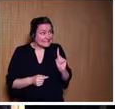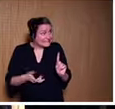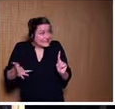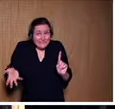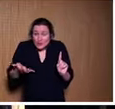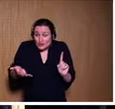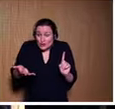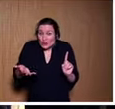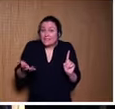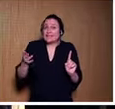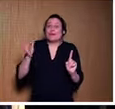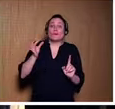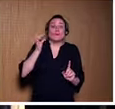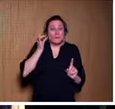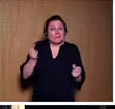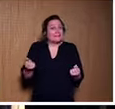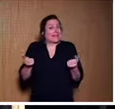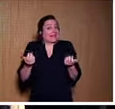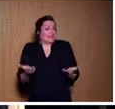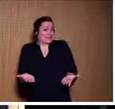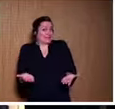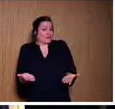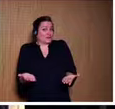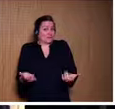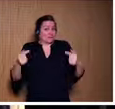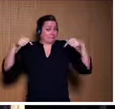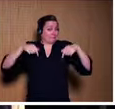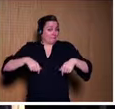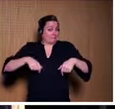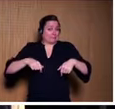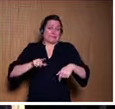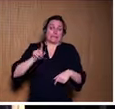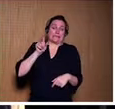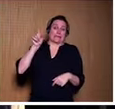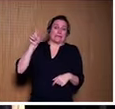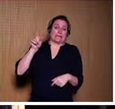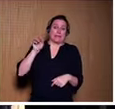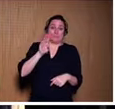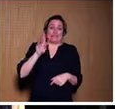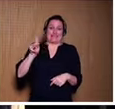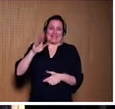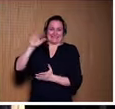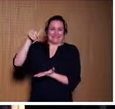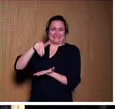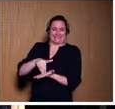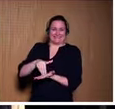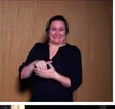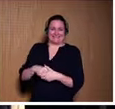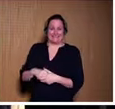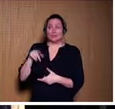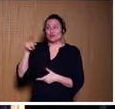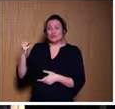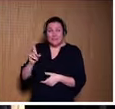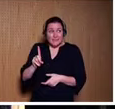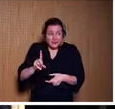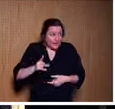here in our midst, not here, but at the BK Center. That's the type of risk